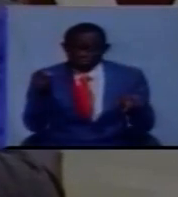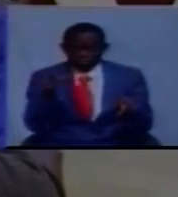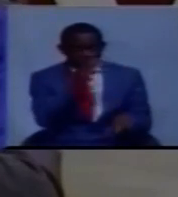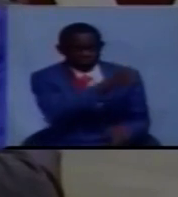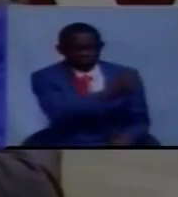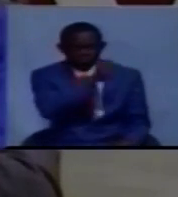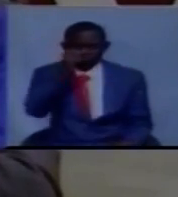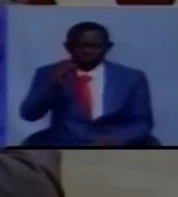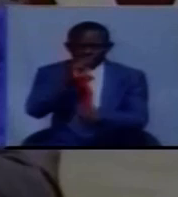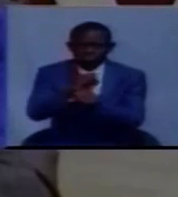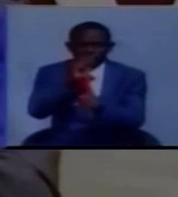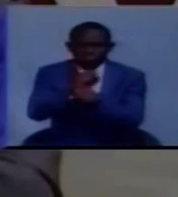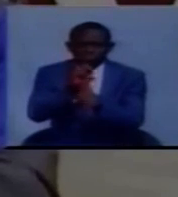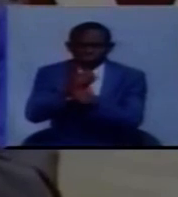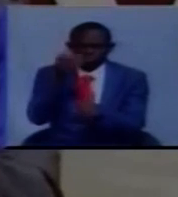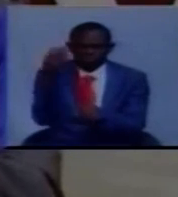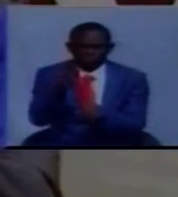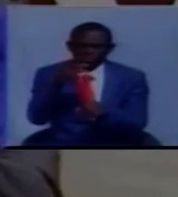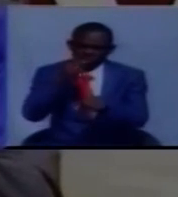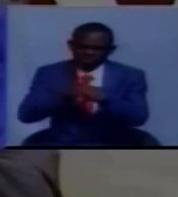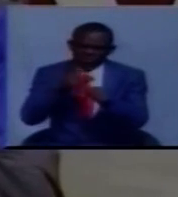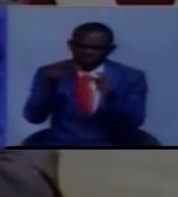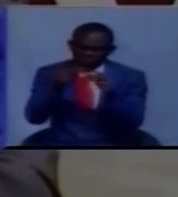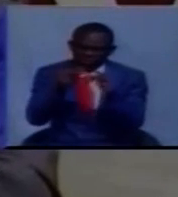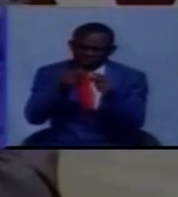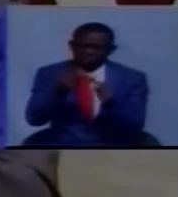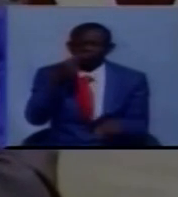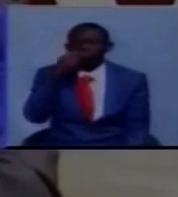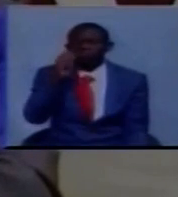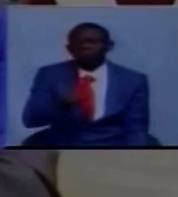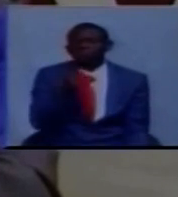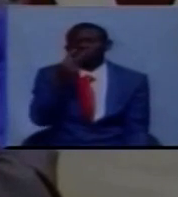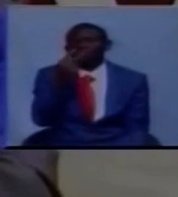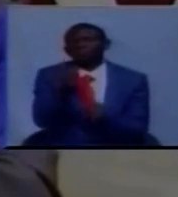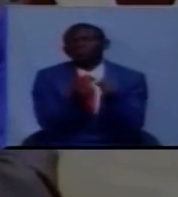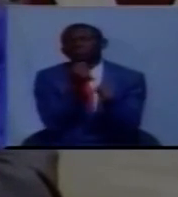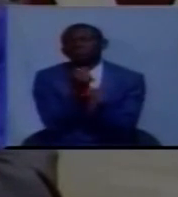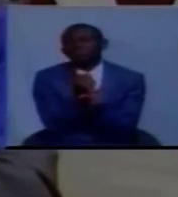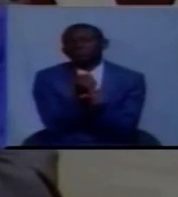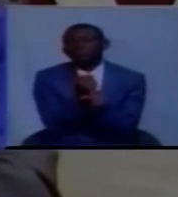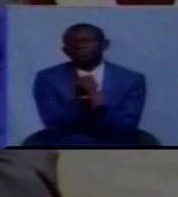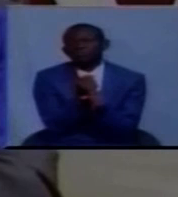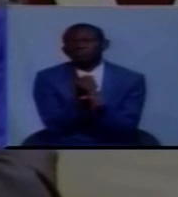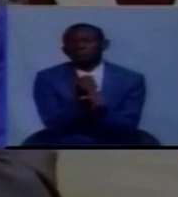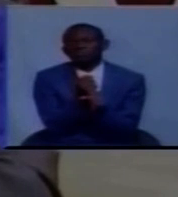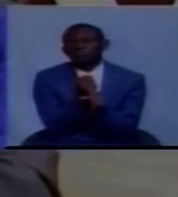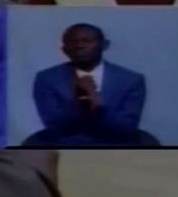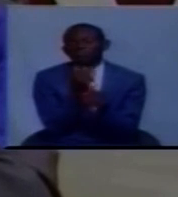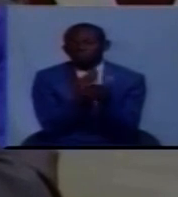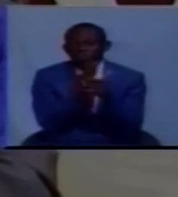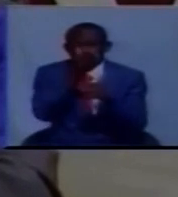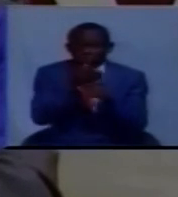putting the regulations in place. Employ them for 2 years, and then you say, okay, no, your contract for one reason or